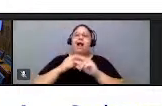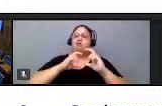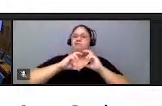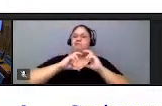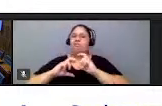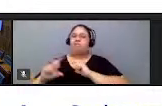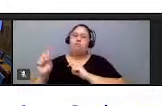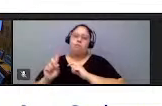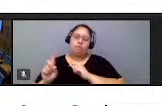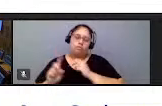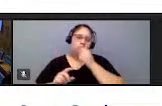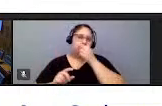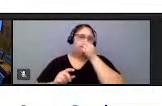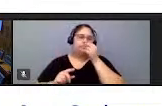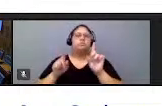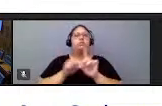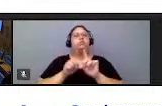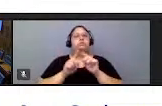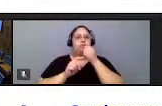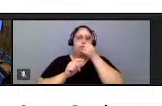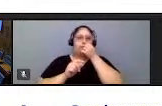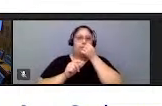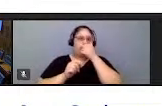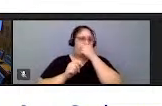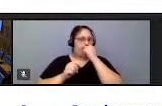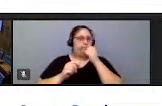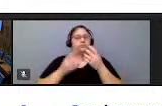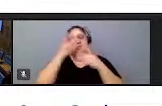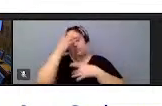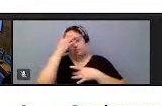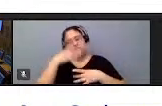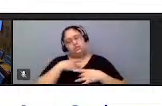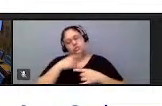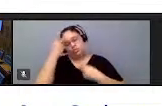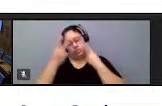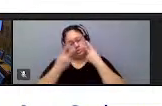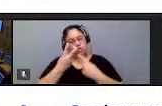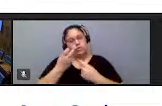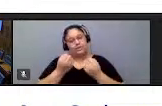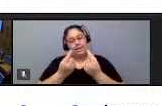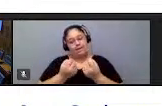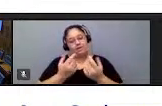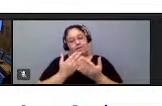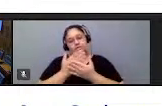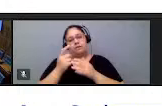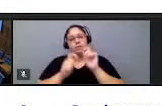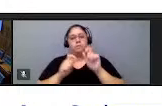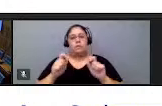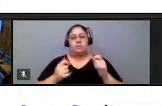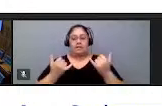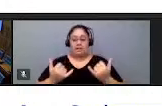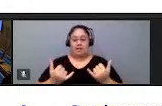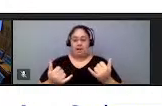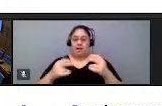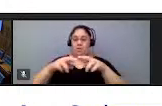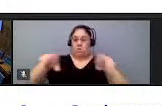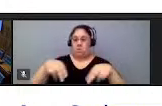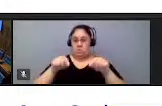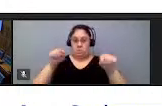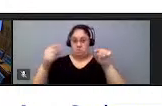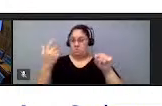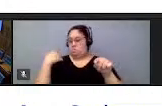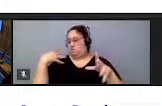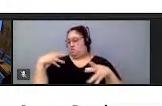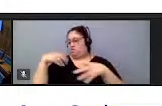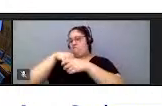CH you'll be interested to see that in 2011 and some people in this room were still involved